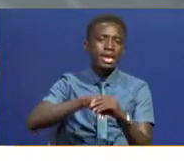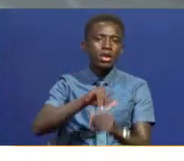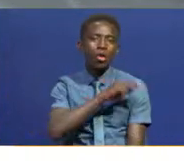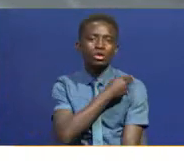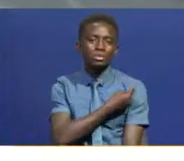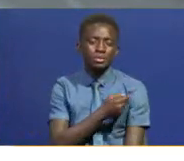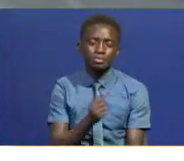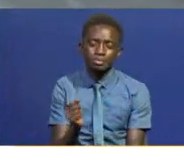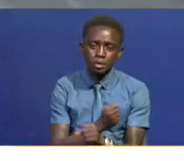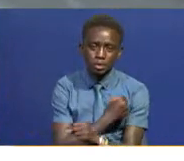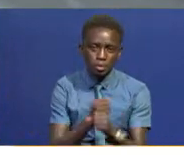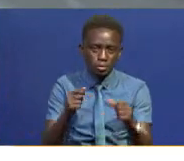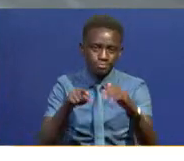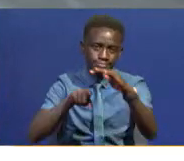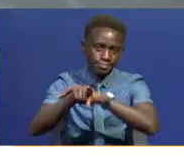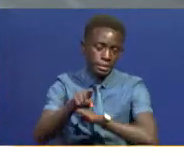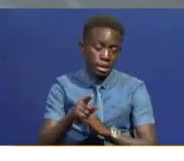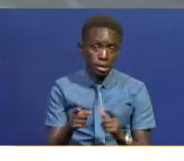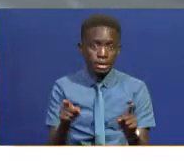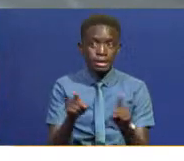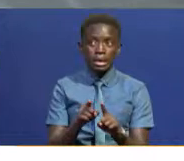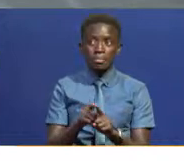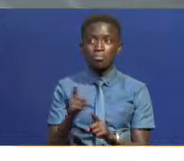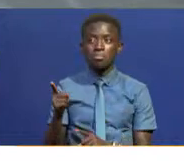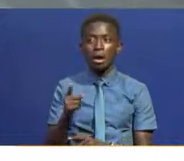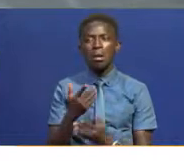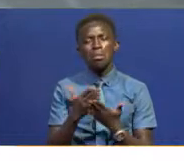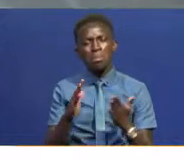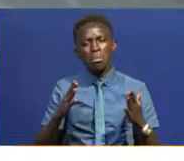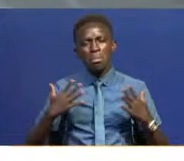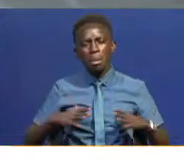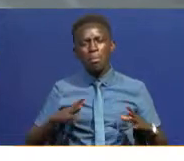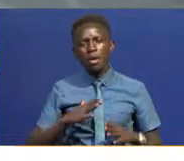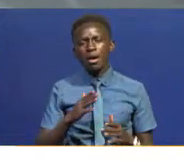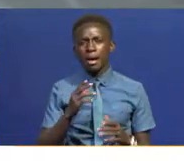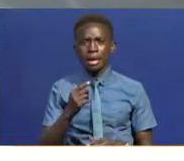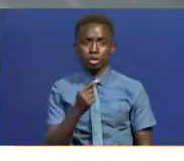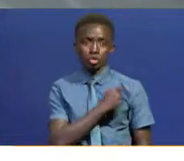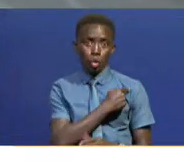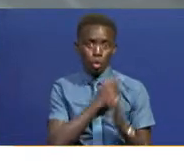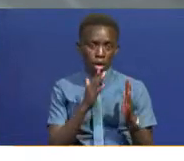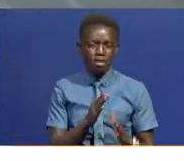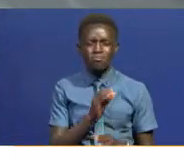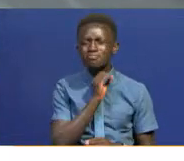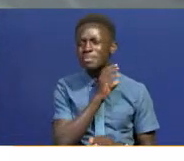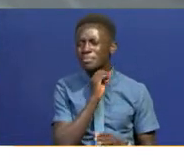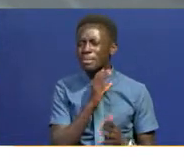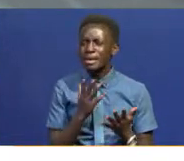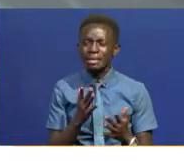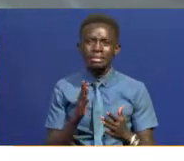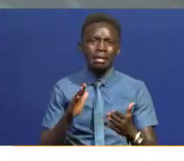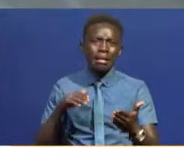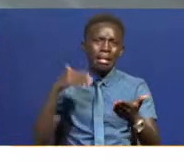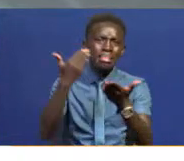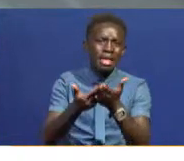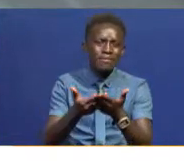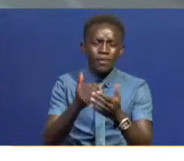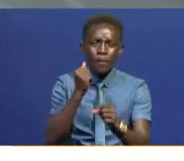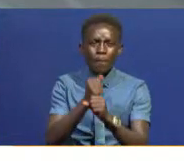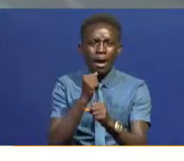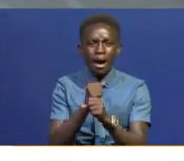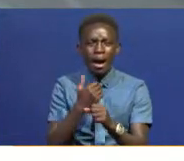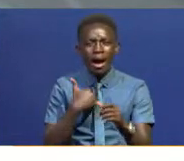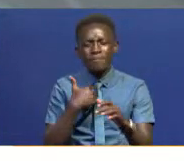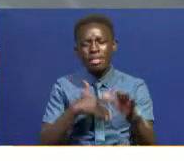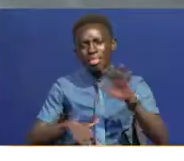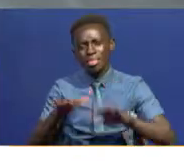Health workers at the facility also decried challenges they face when commuting to work, with some forced to remove their shoes and wade through